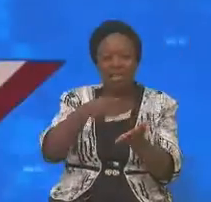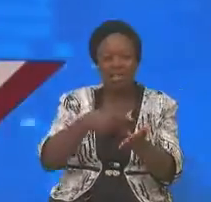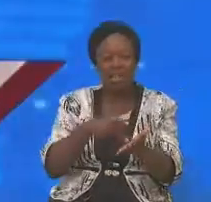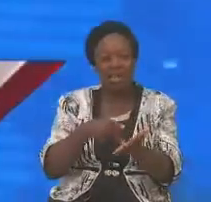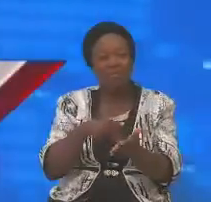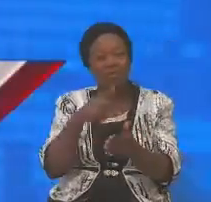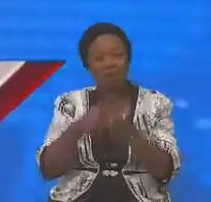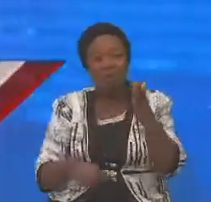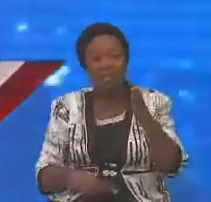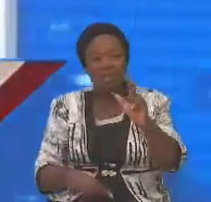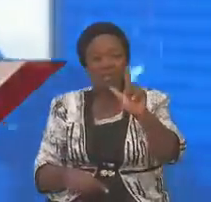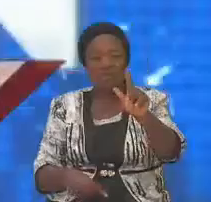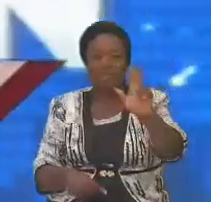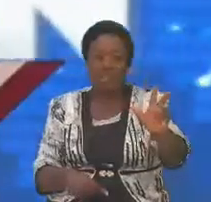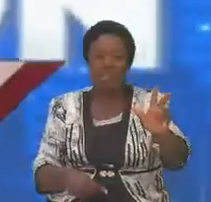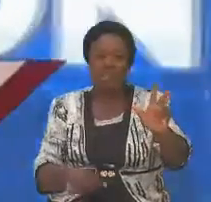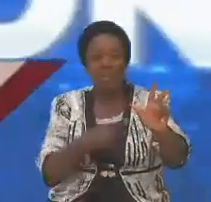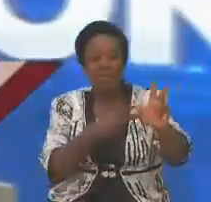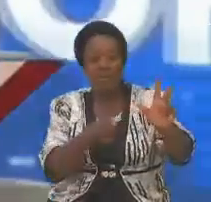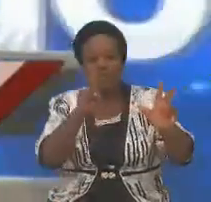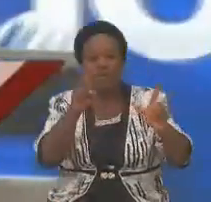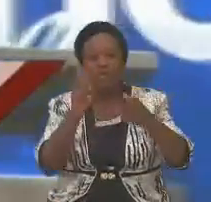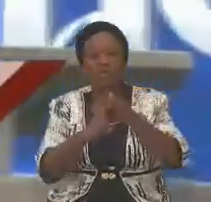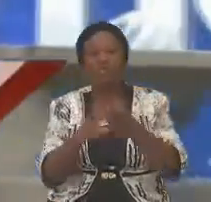to originally is